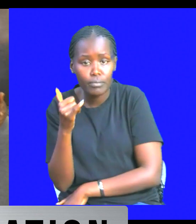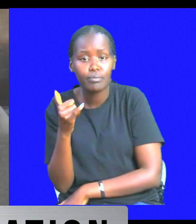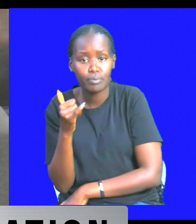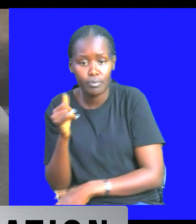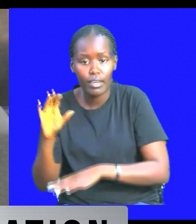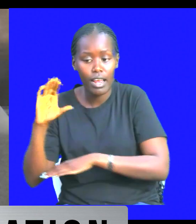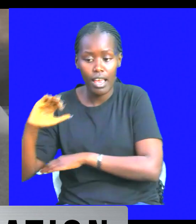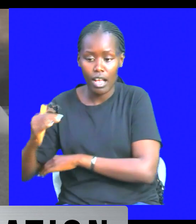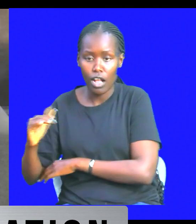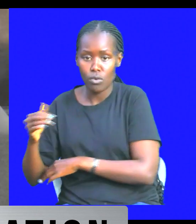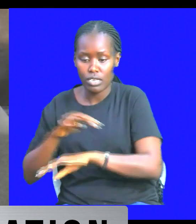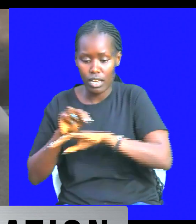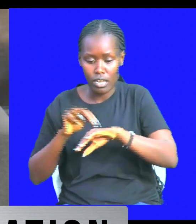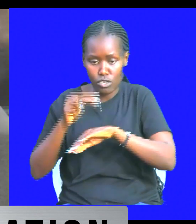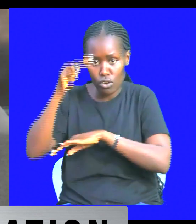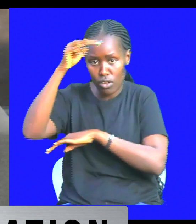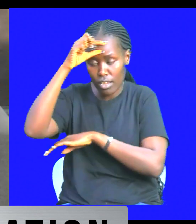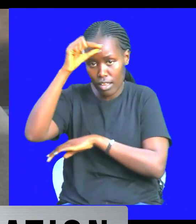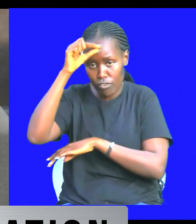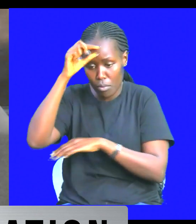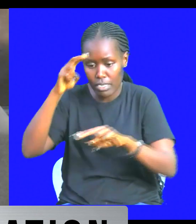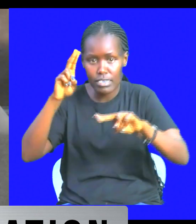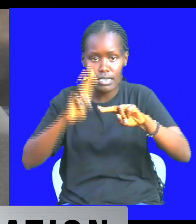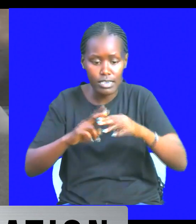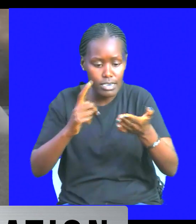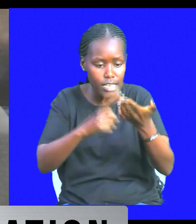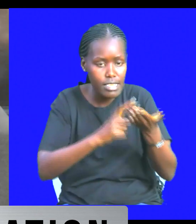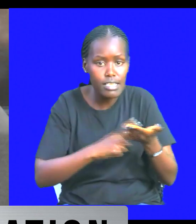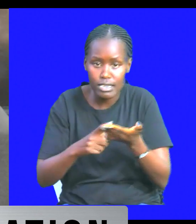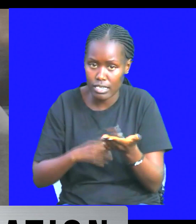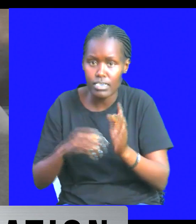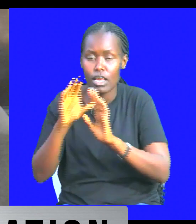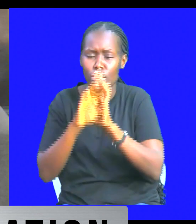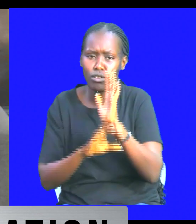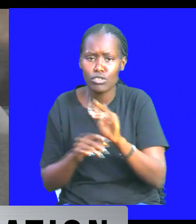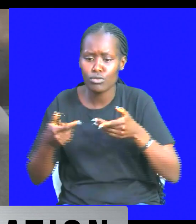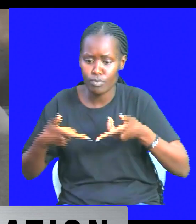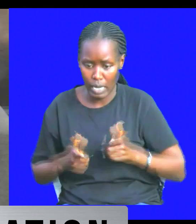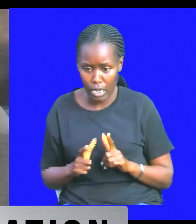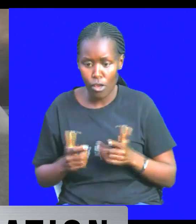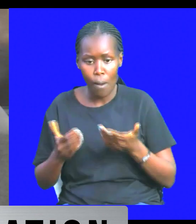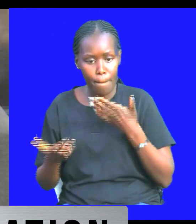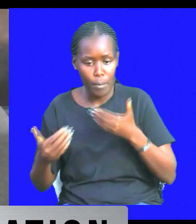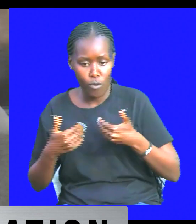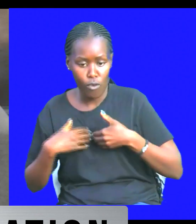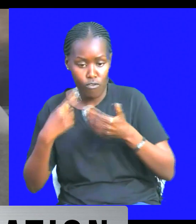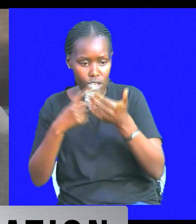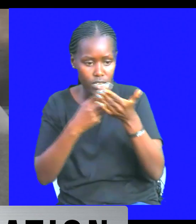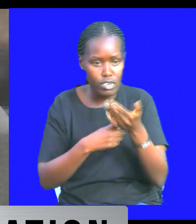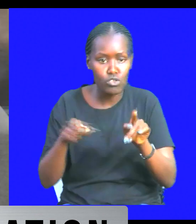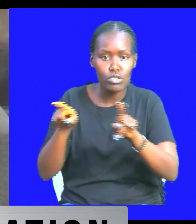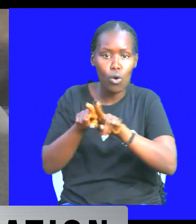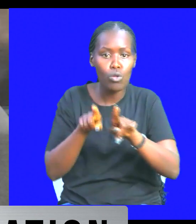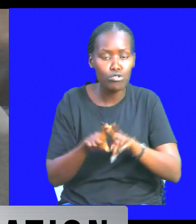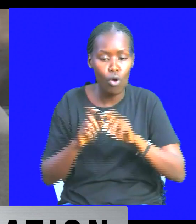county and national government cannot sit on the table and discuss. Because again, Jonah, the constitution allows you can have a discussion and agree on how to do